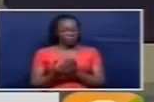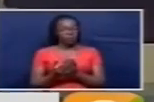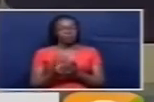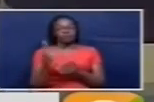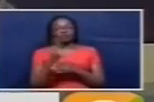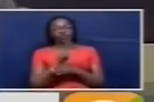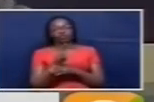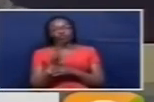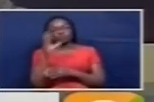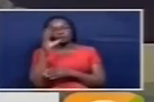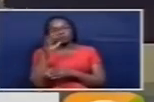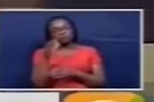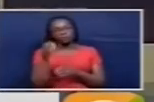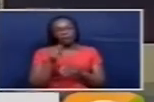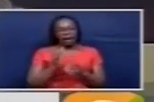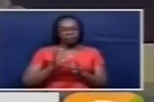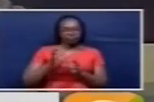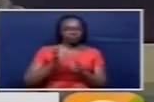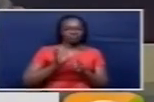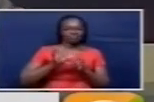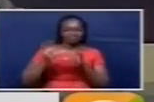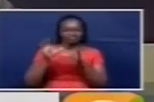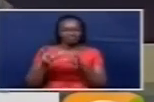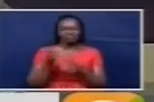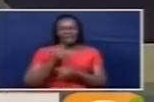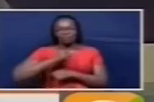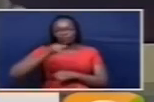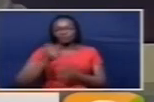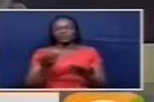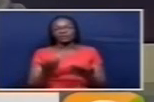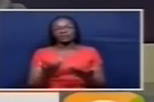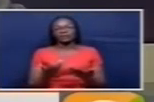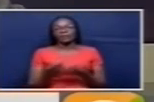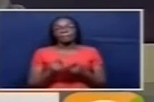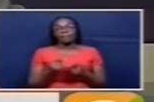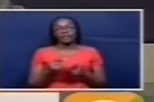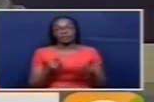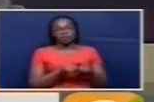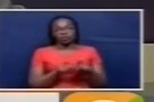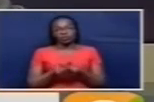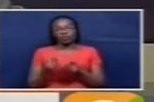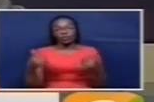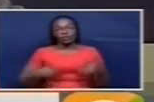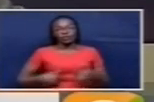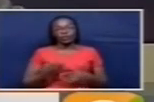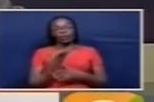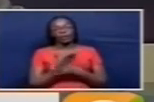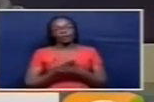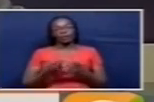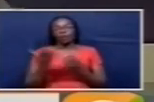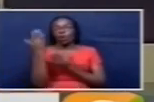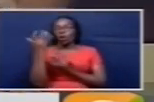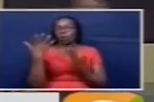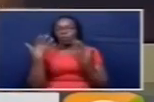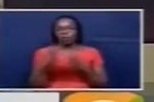false hope. Youths have been promised heaven, delivered to hell. And the youths are losing hope at a higher rate. That's why I always say